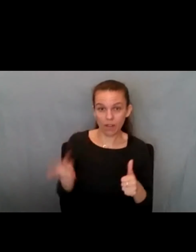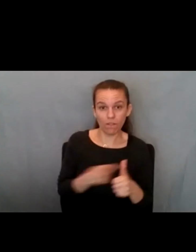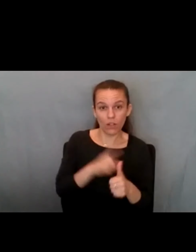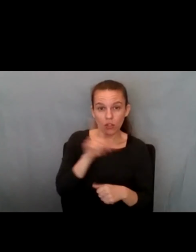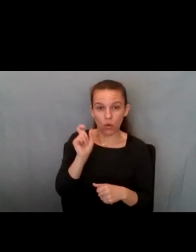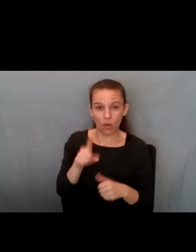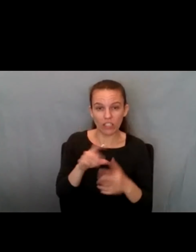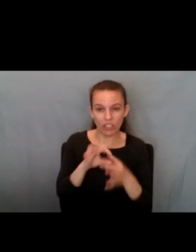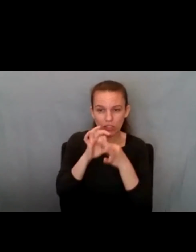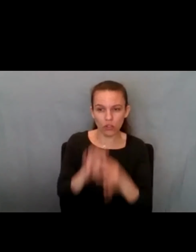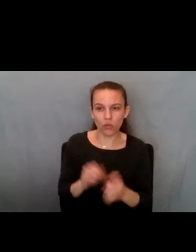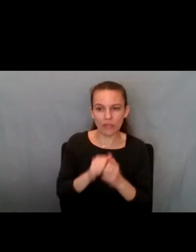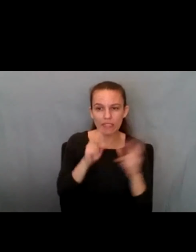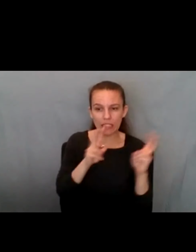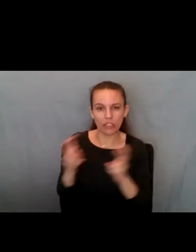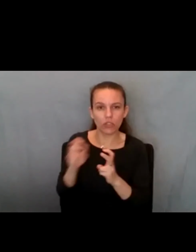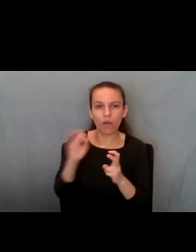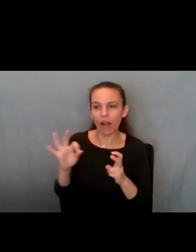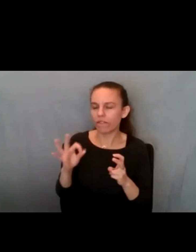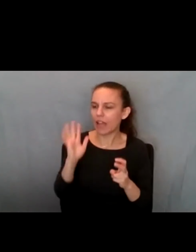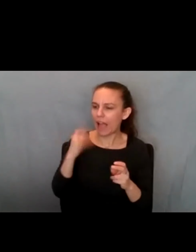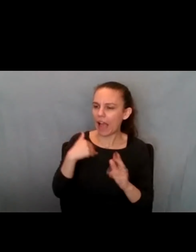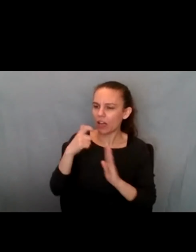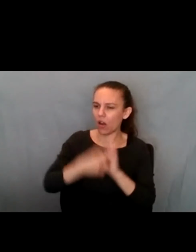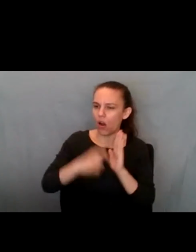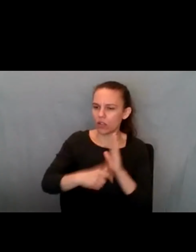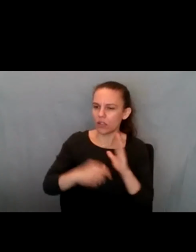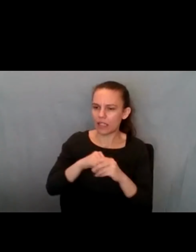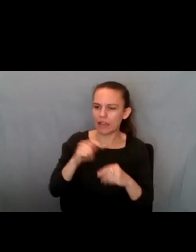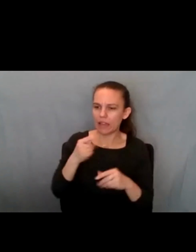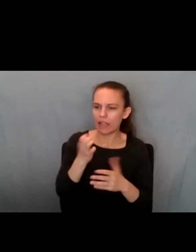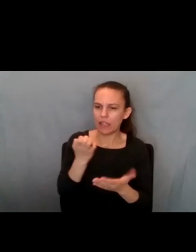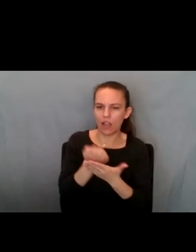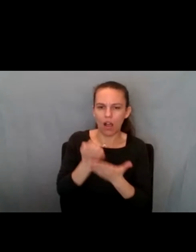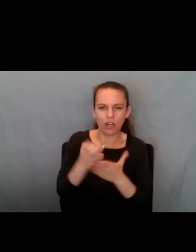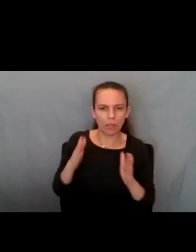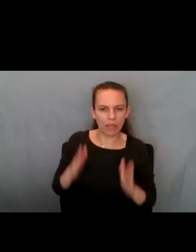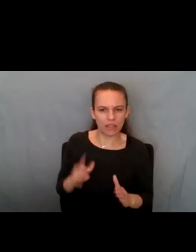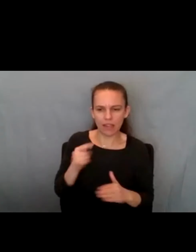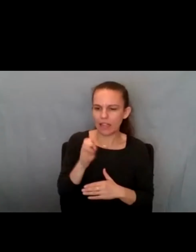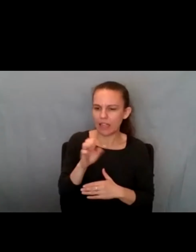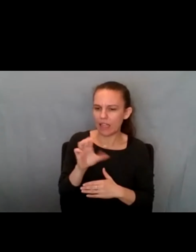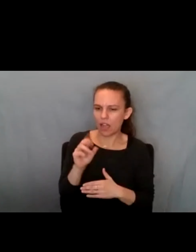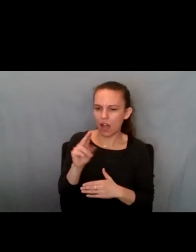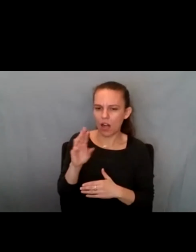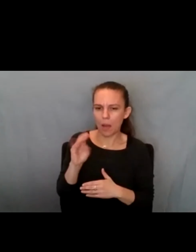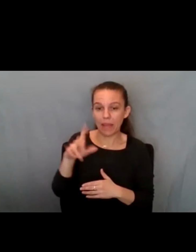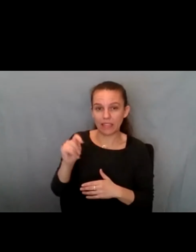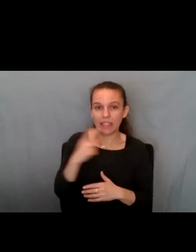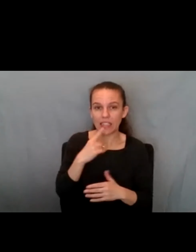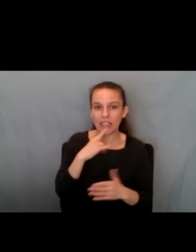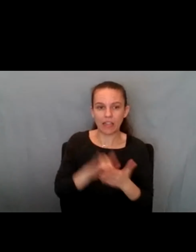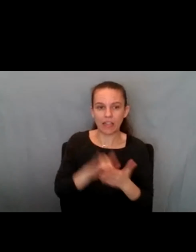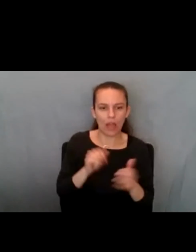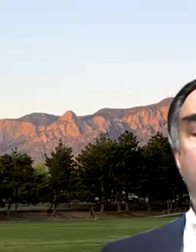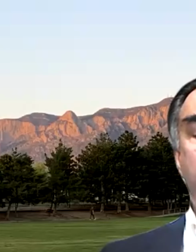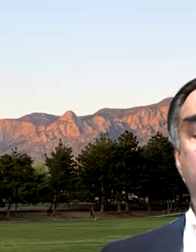this issue of, there was an article in The Economist which basically said that the current rate, including the COVAX facility,